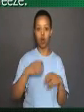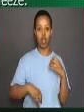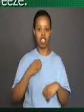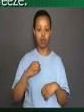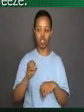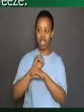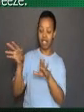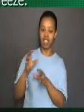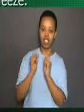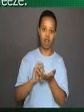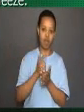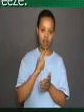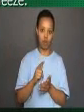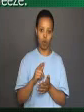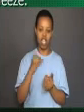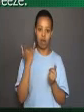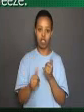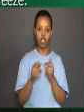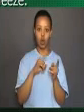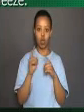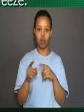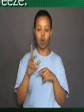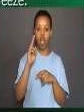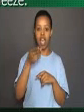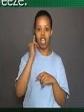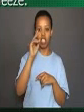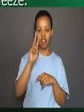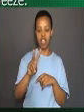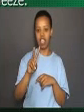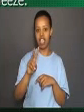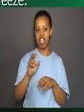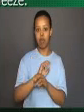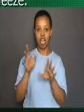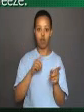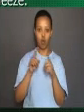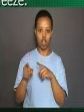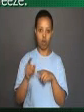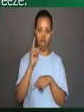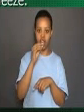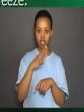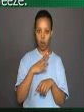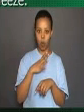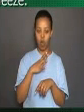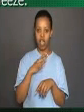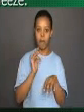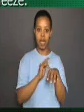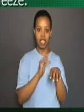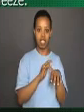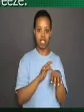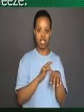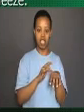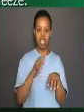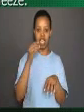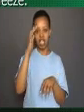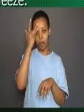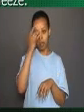microorganisms. Finally, HIV is spread when a person comes in contact with an infected